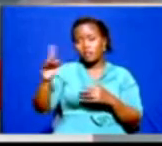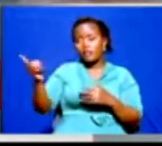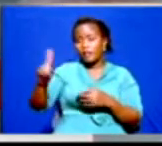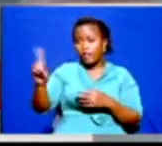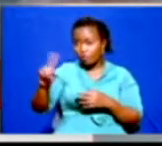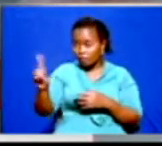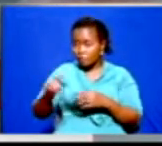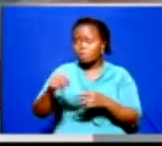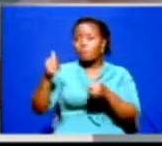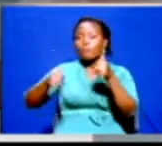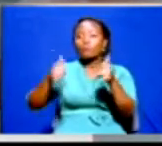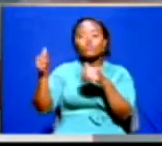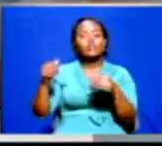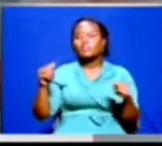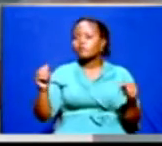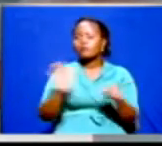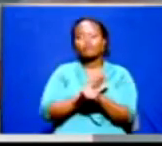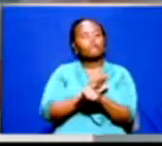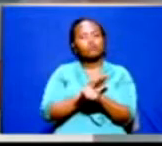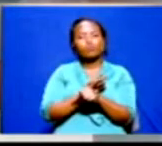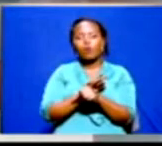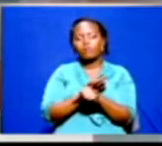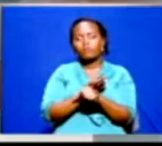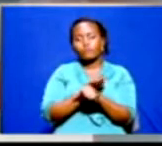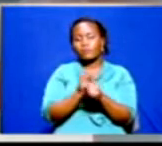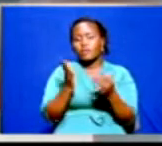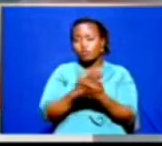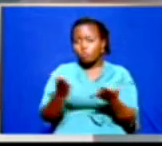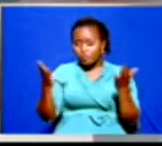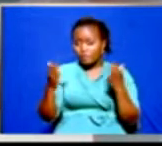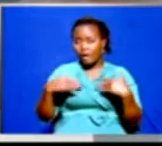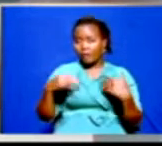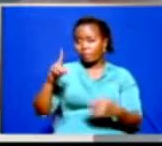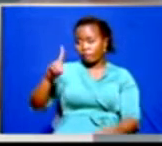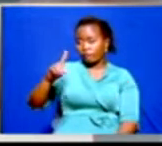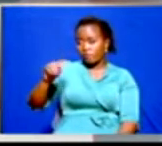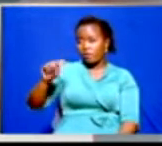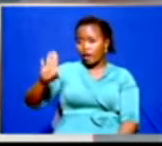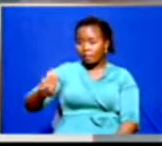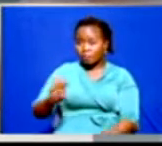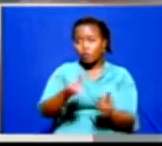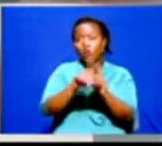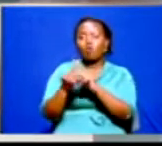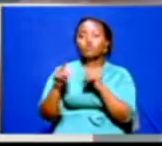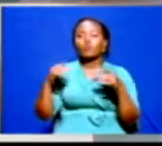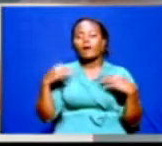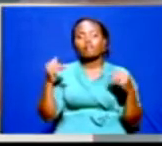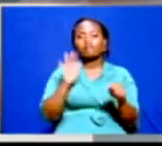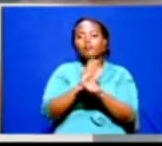fully loaded simulation laboratory, where you have a complete